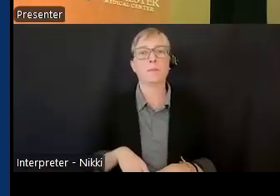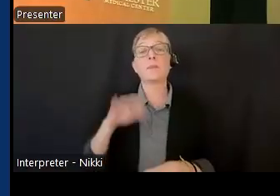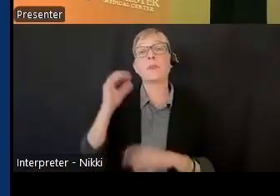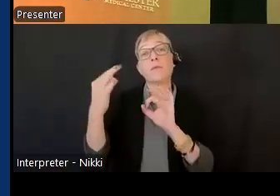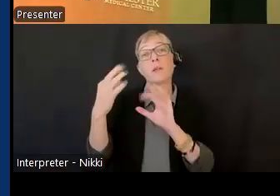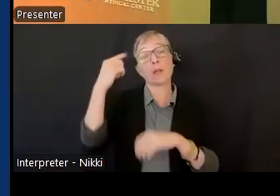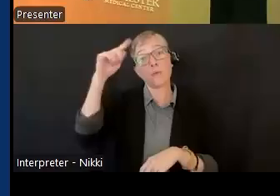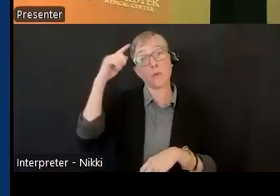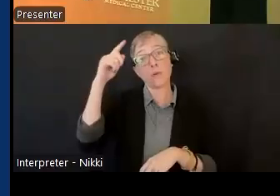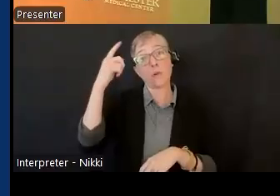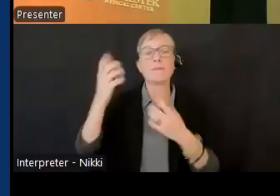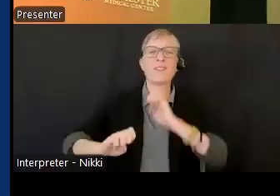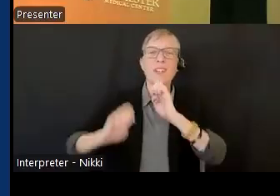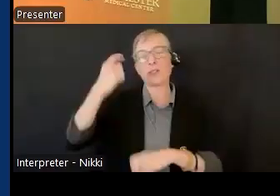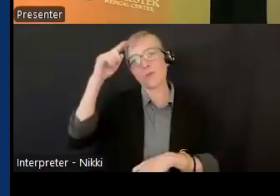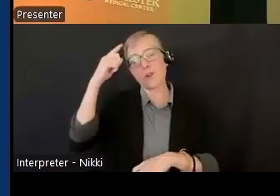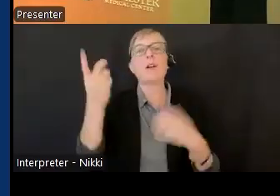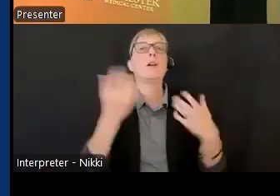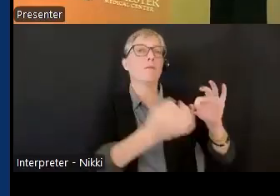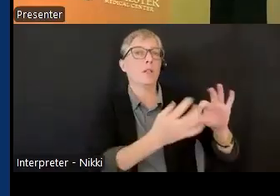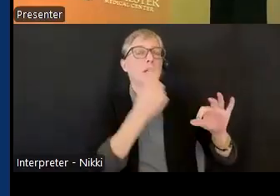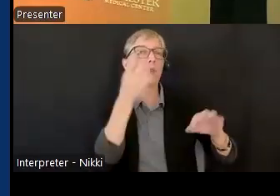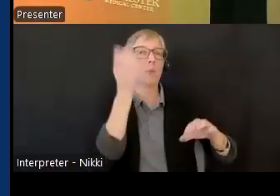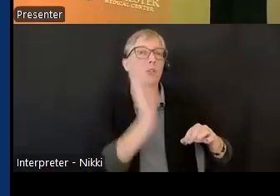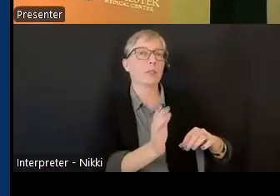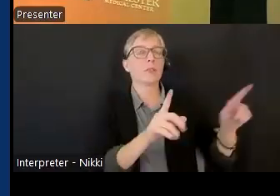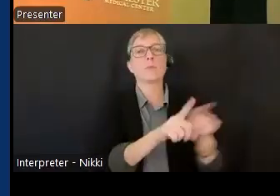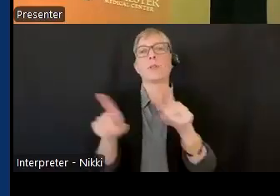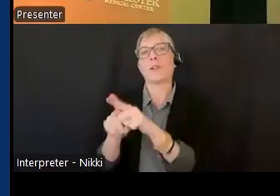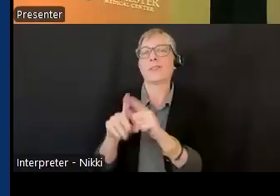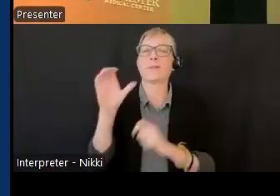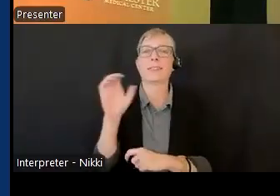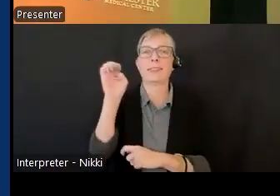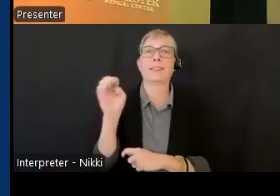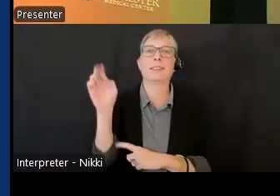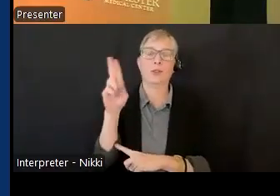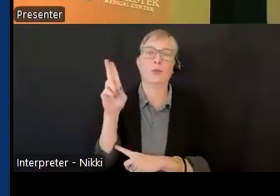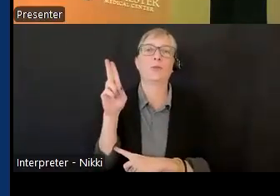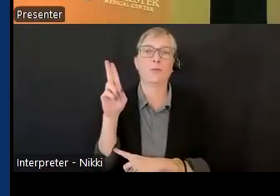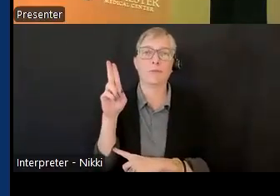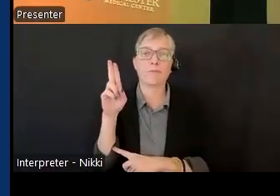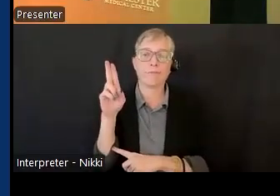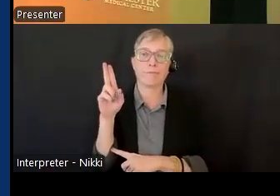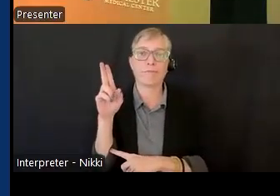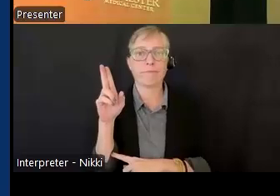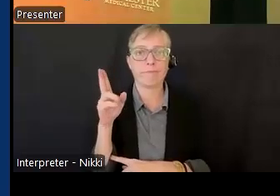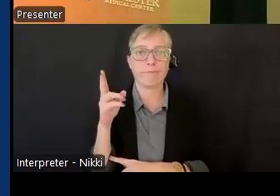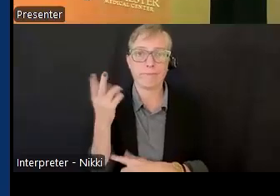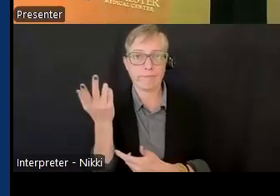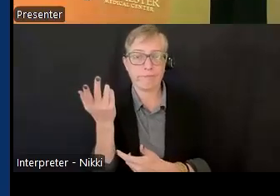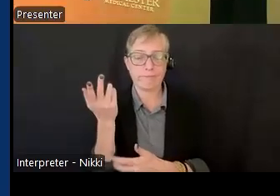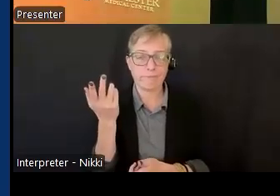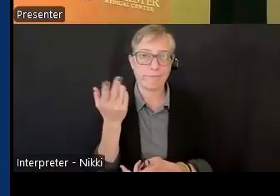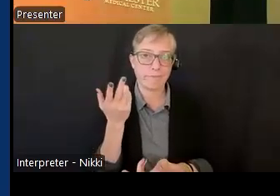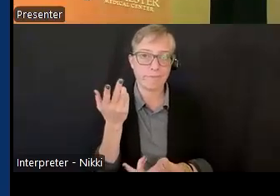number two, it unlocks the magic of continuing education credit. We invite you to please do that for both reasons. They're